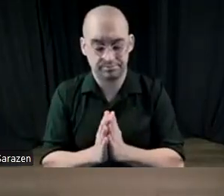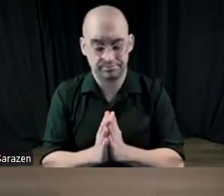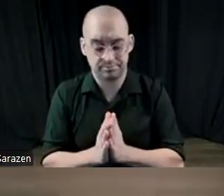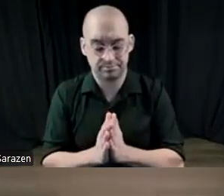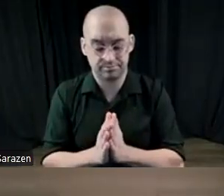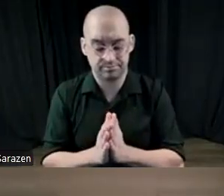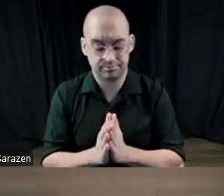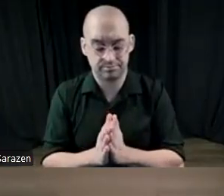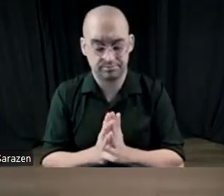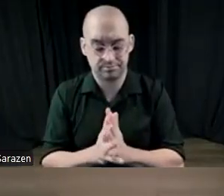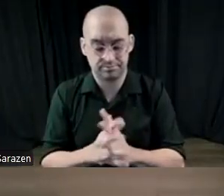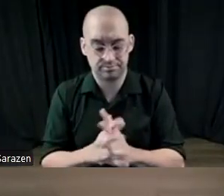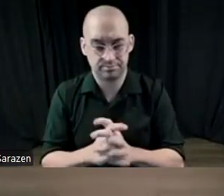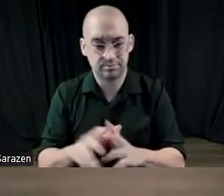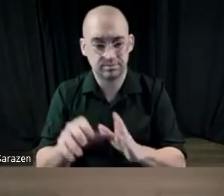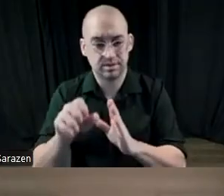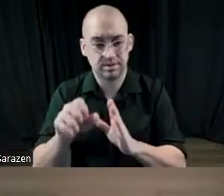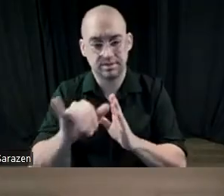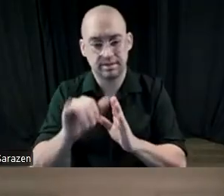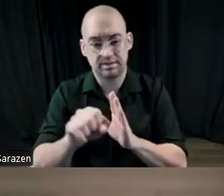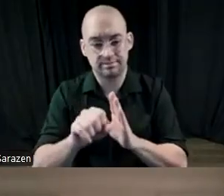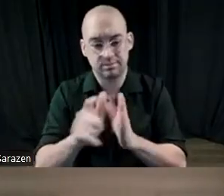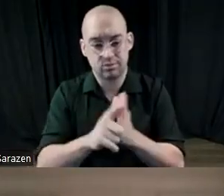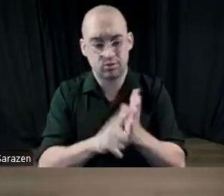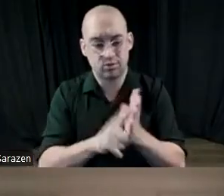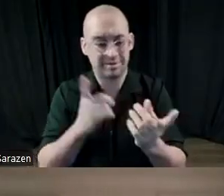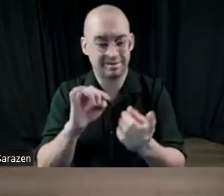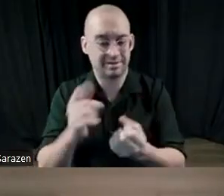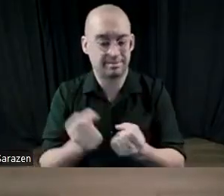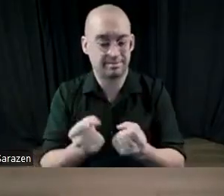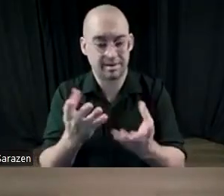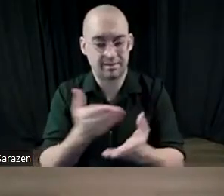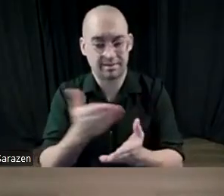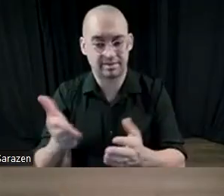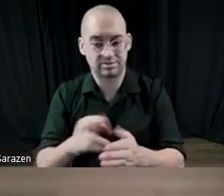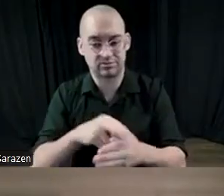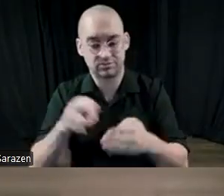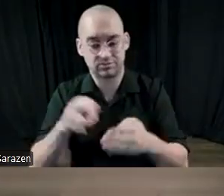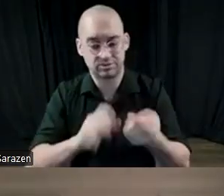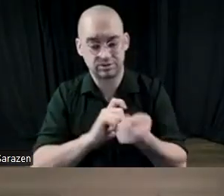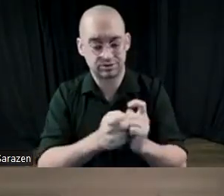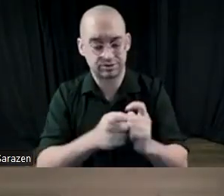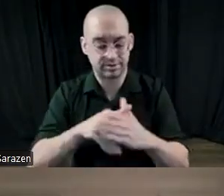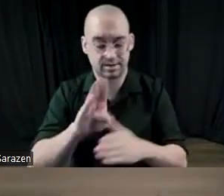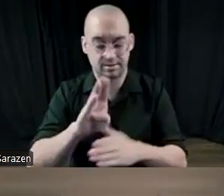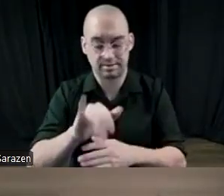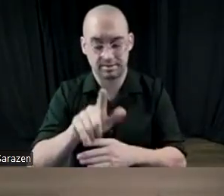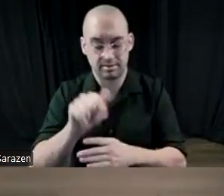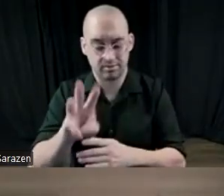the statute did several things that result in changes in our bylaws. And so you have a copy of our